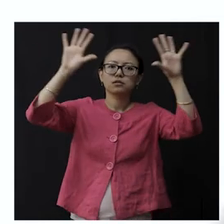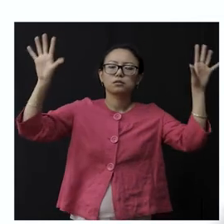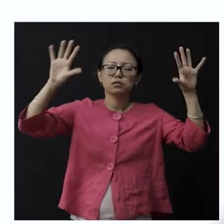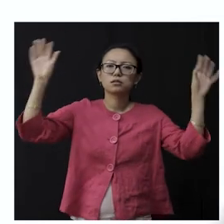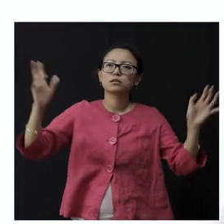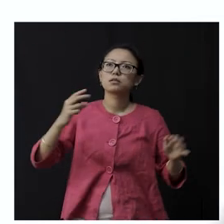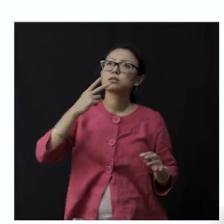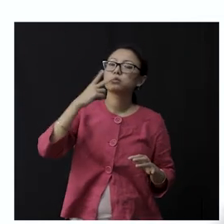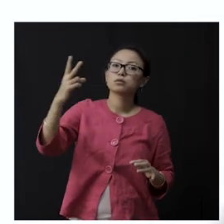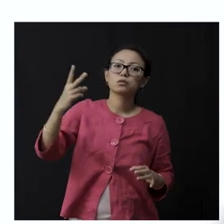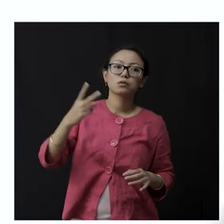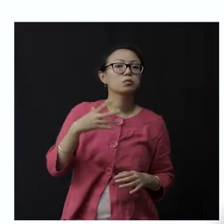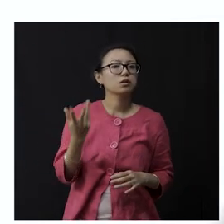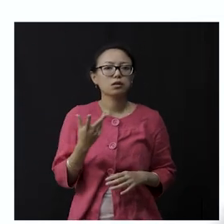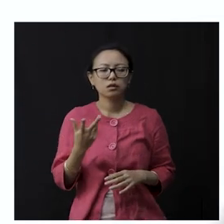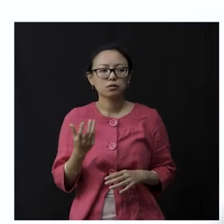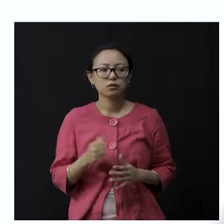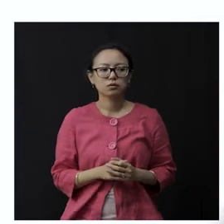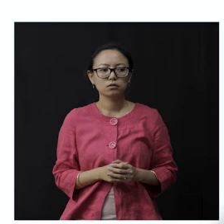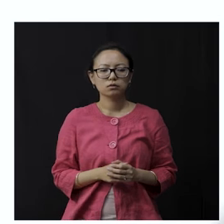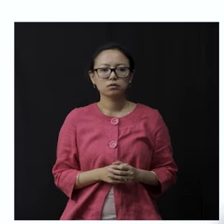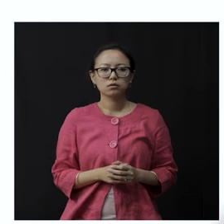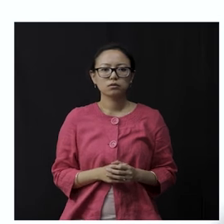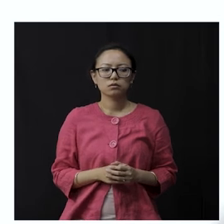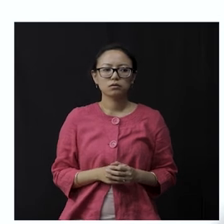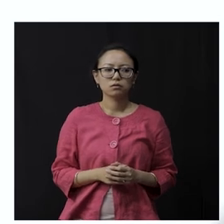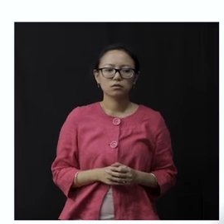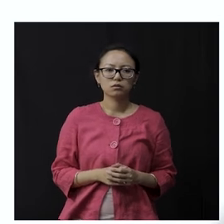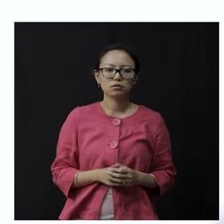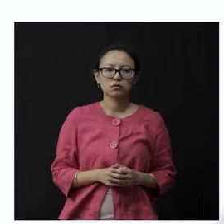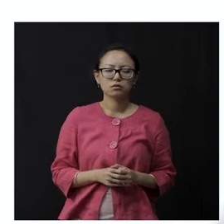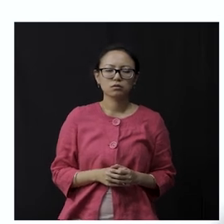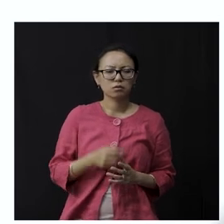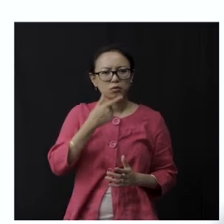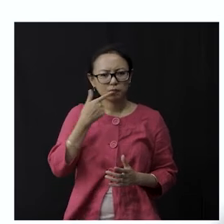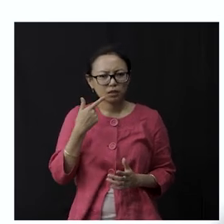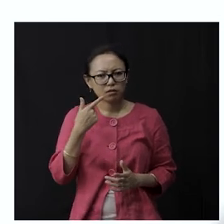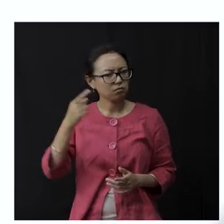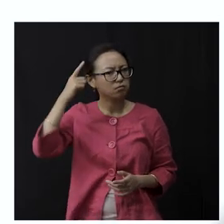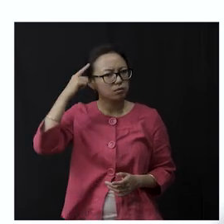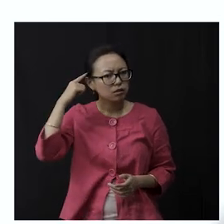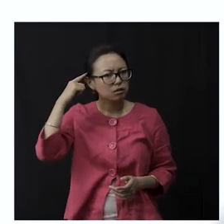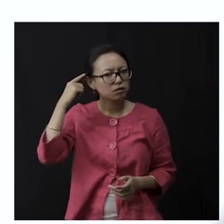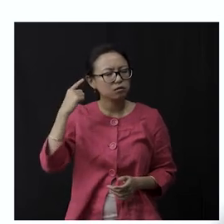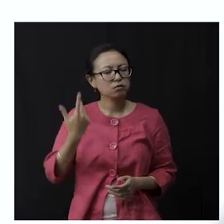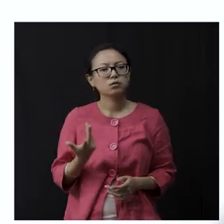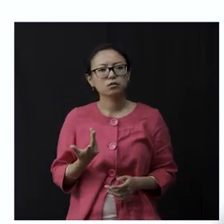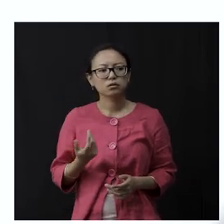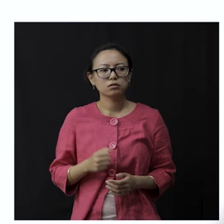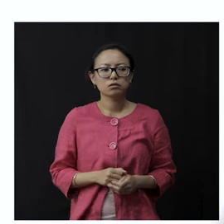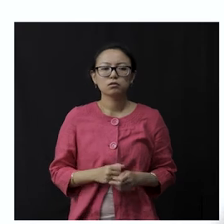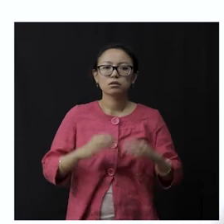sky looks like, children? The sky looks... Is it red? Is it black? No,